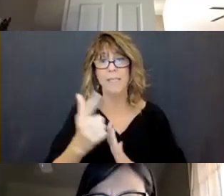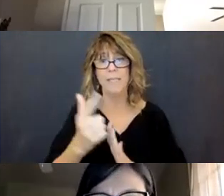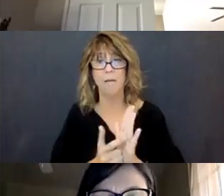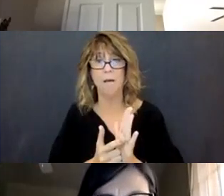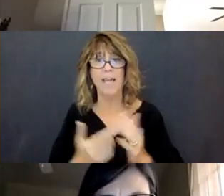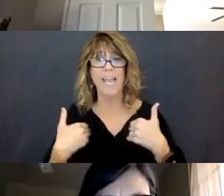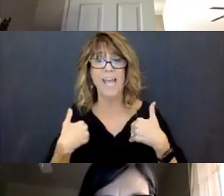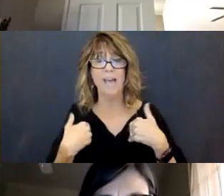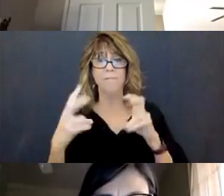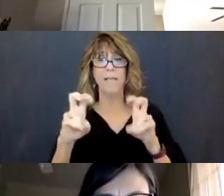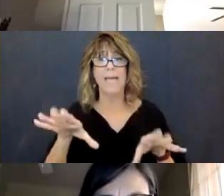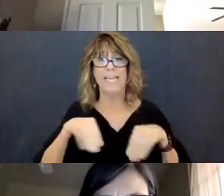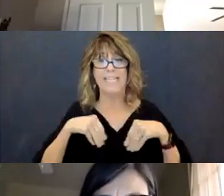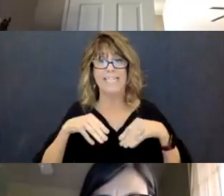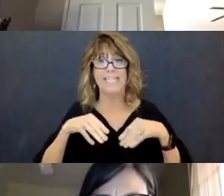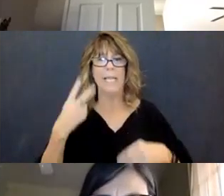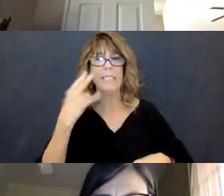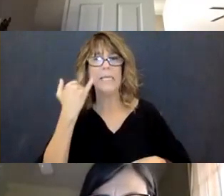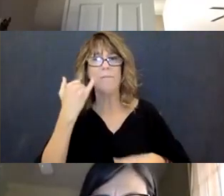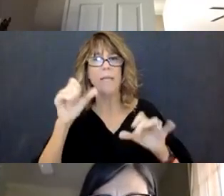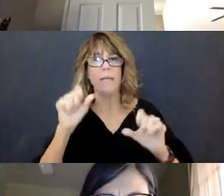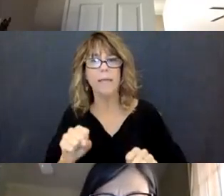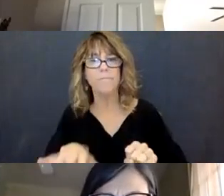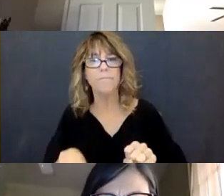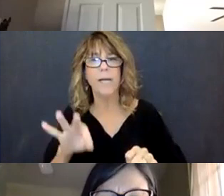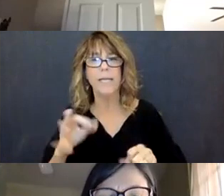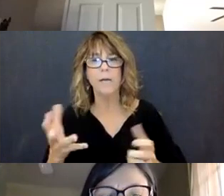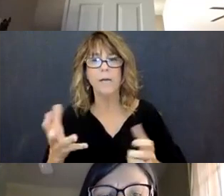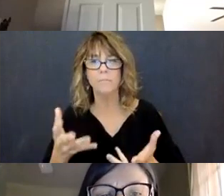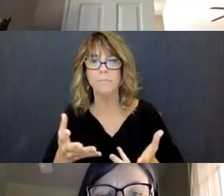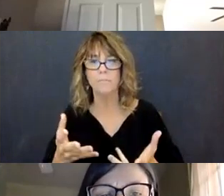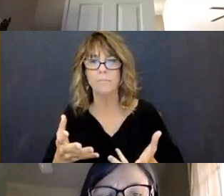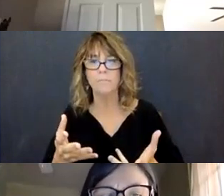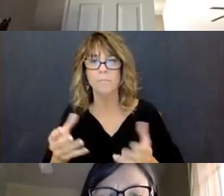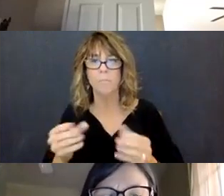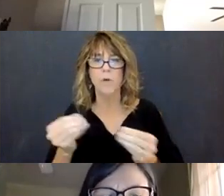if they can receive any additional self-advocacy information.